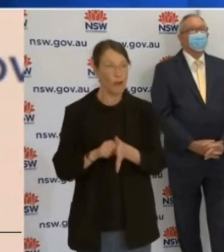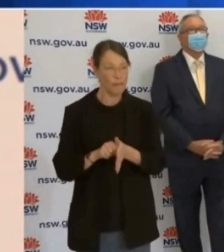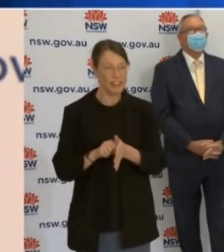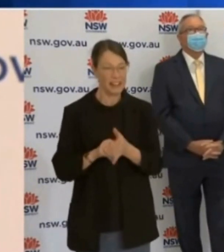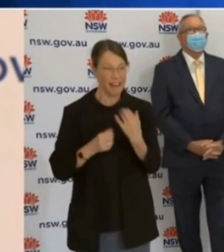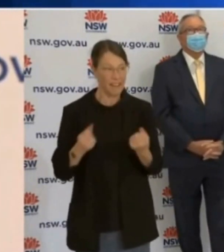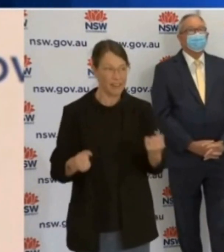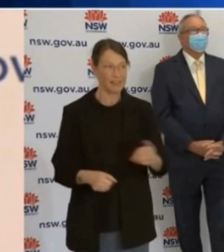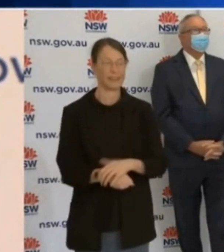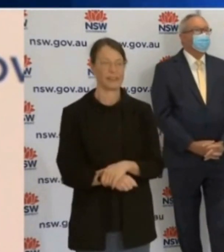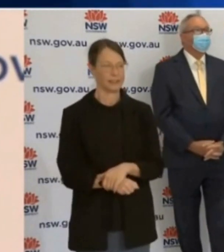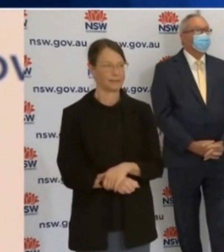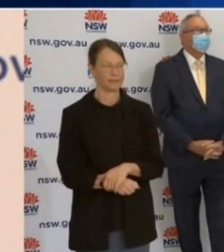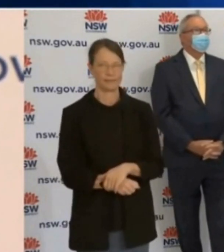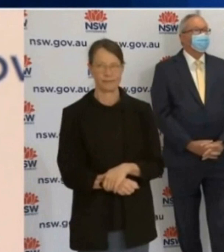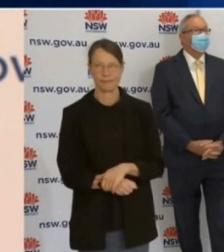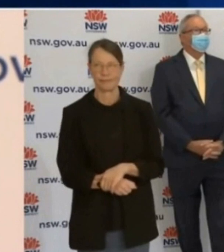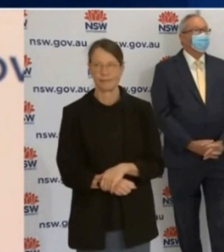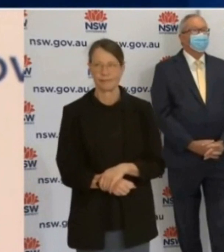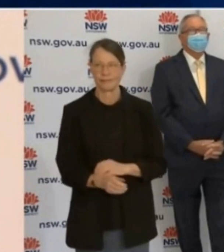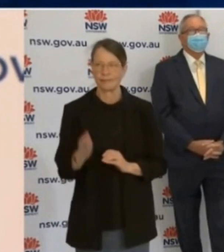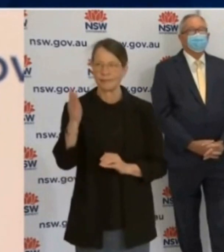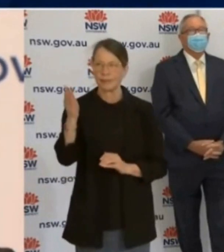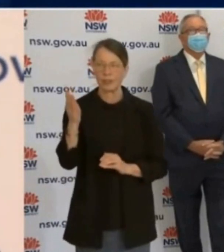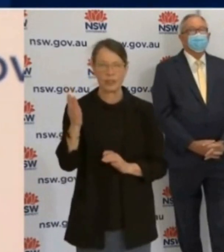that's a priority. So it